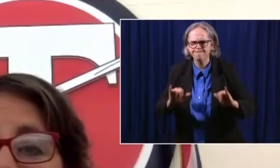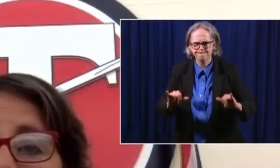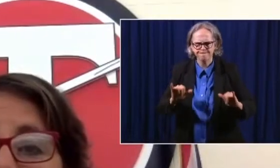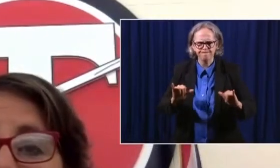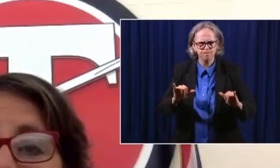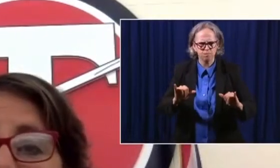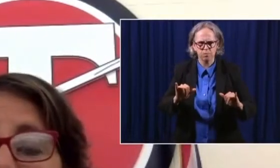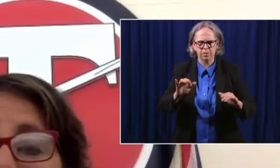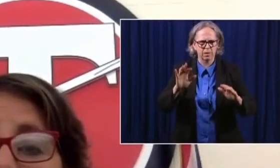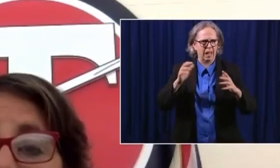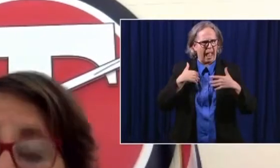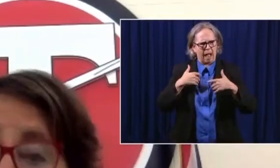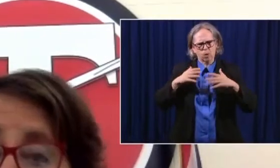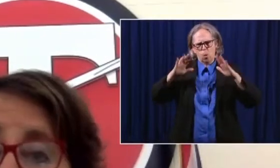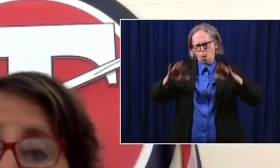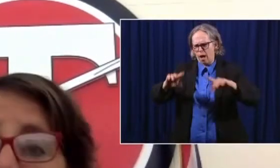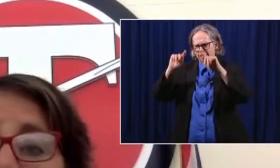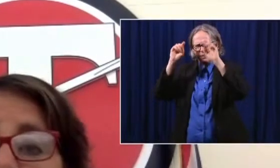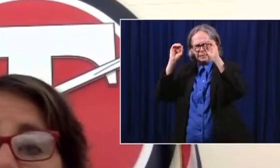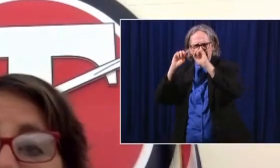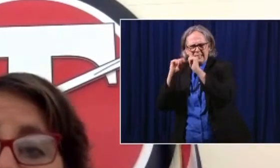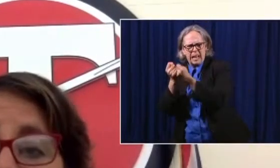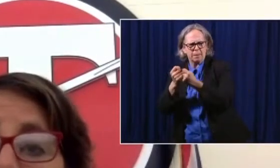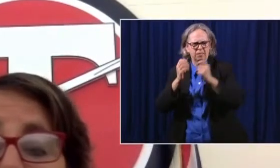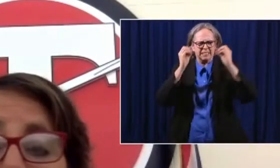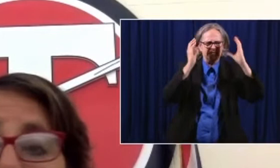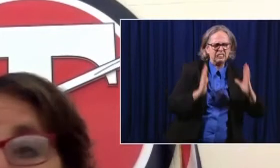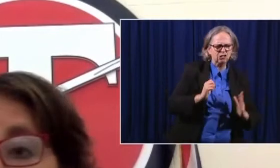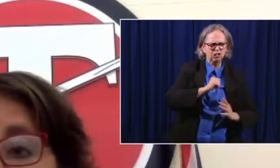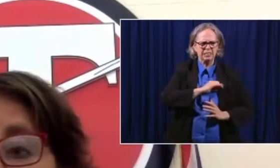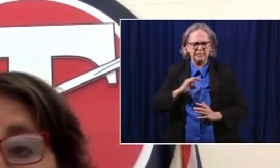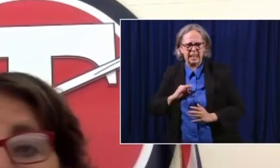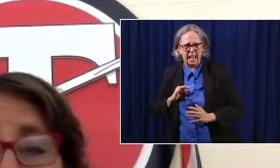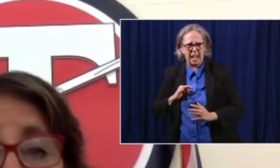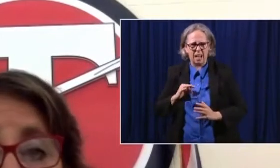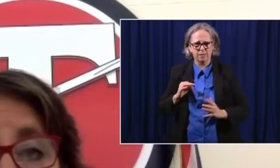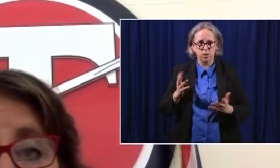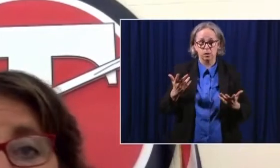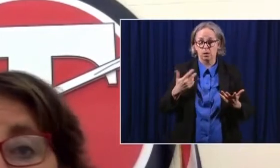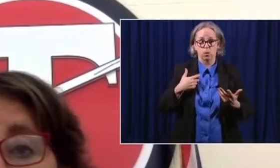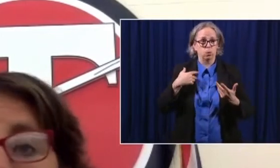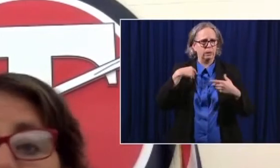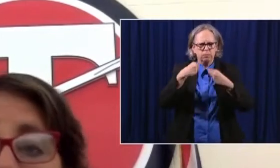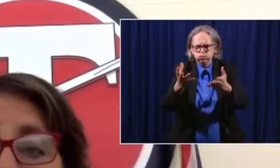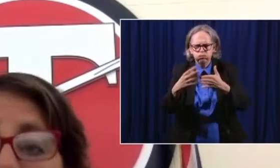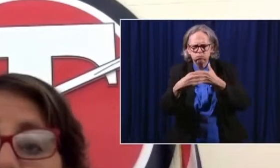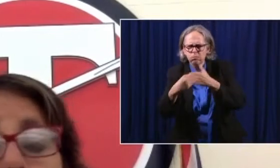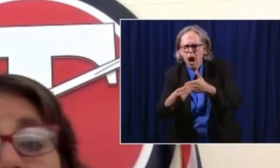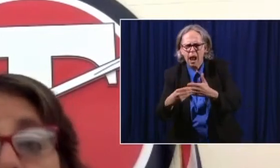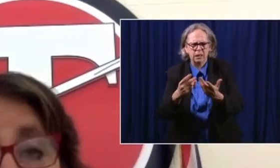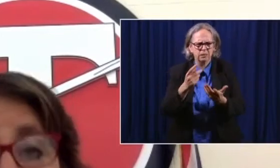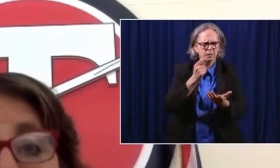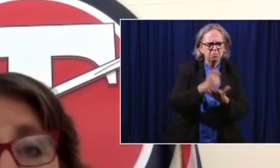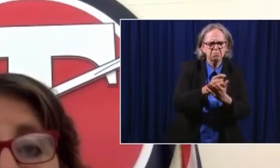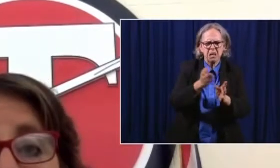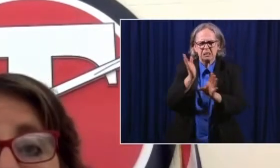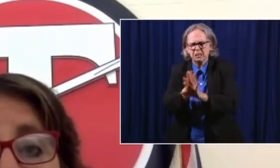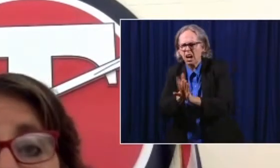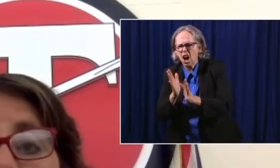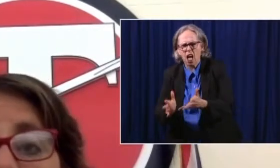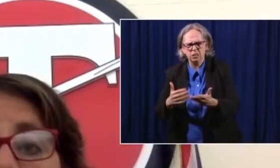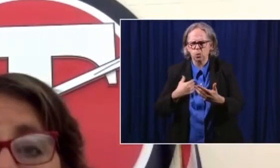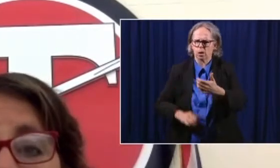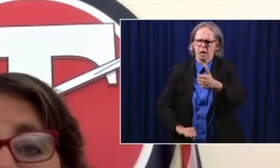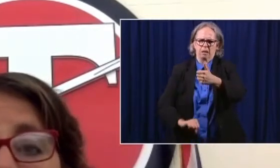here, of staff members, specifically in this area, guidance counselors, mental health therapists, psychologists that are helping to support our students with